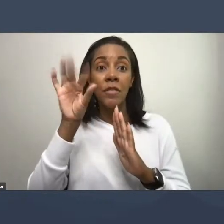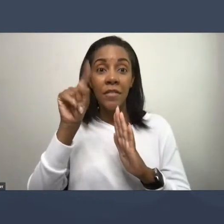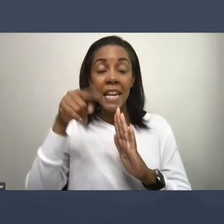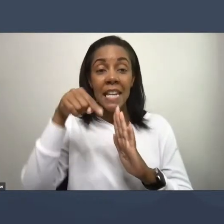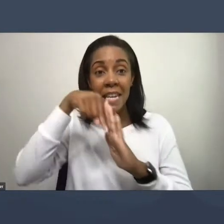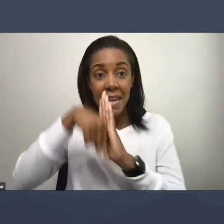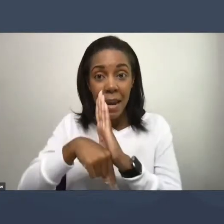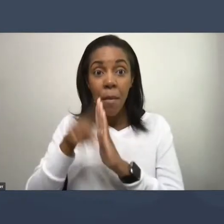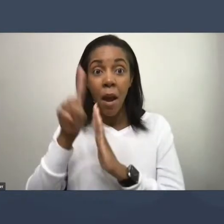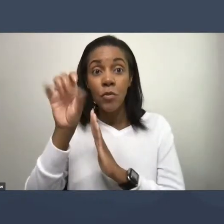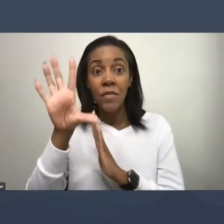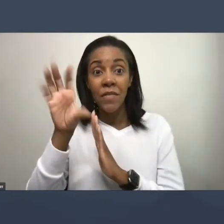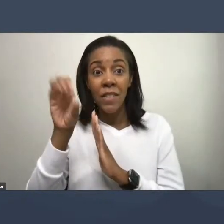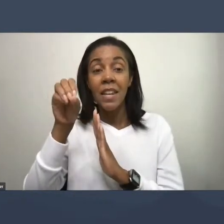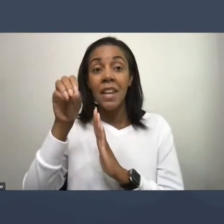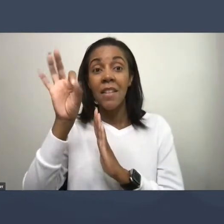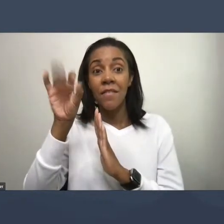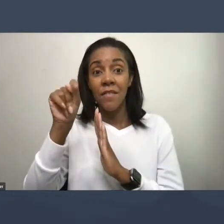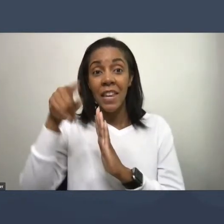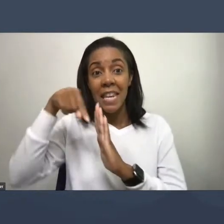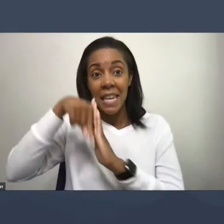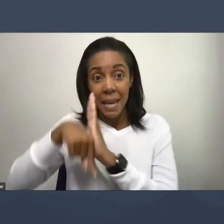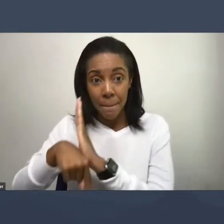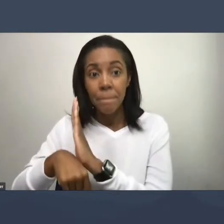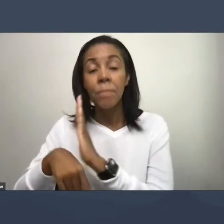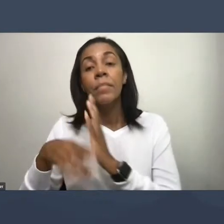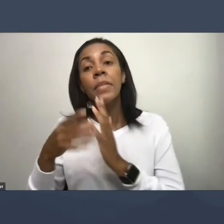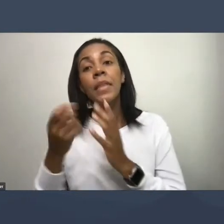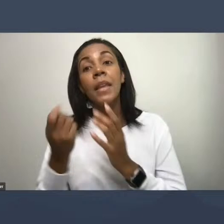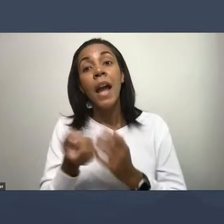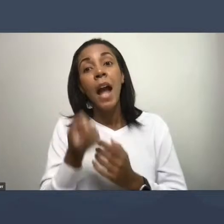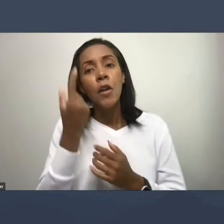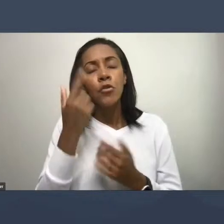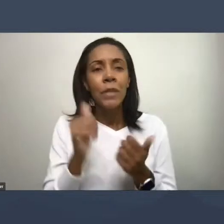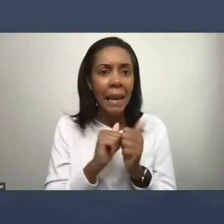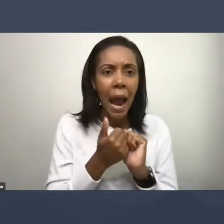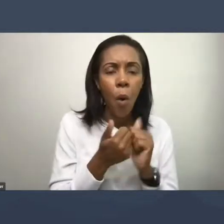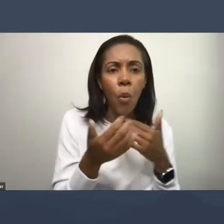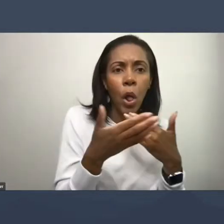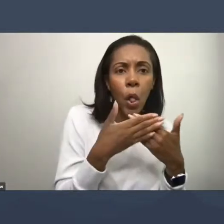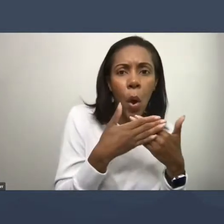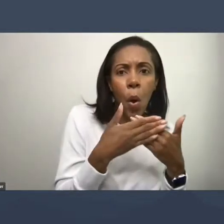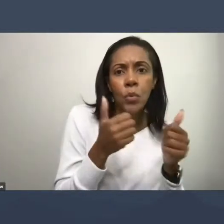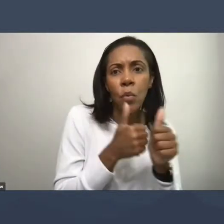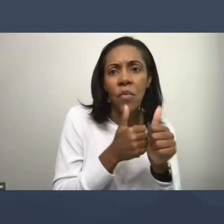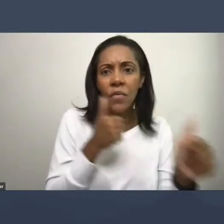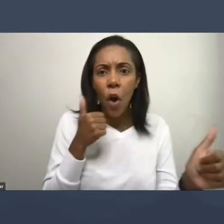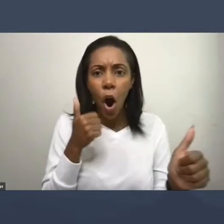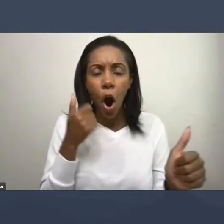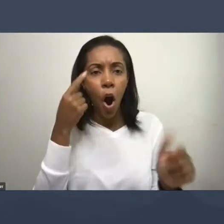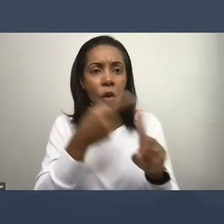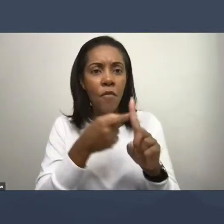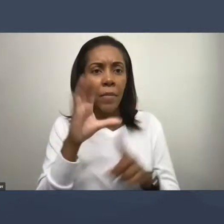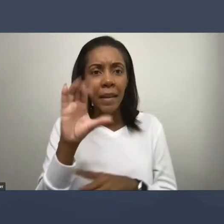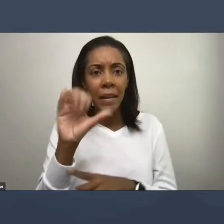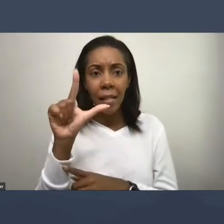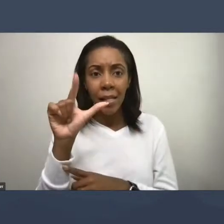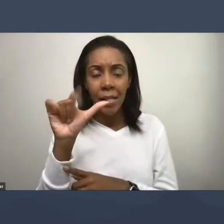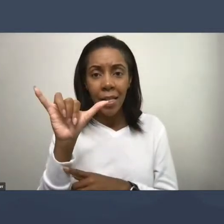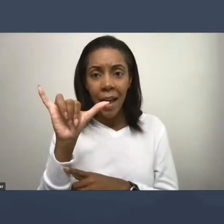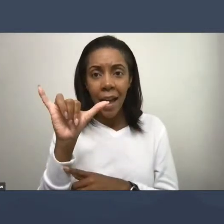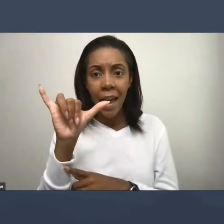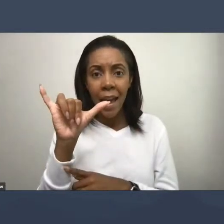is to be able to understand the area of impact, understand how close or how far away we are from the clay layer that we're concerned